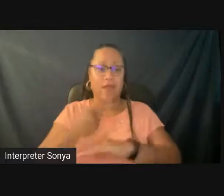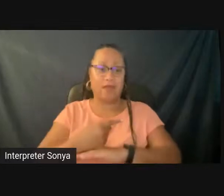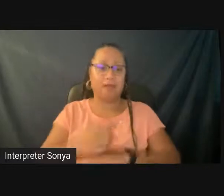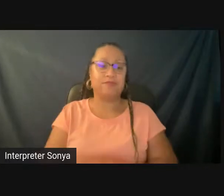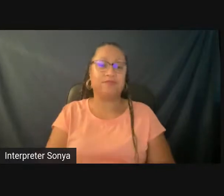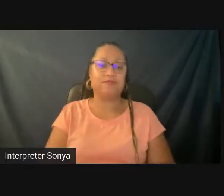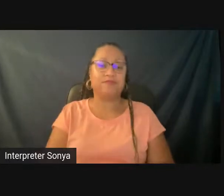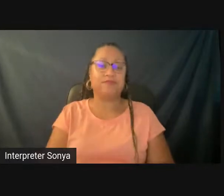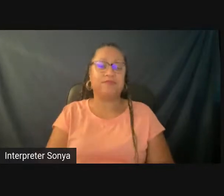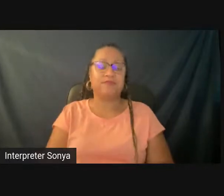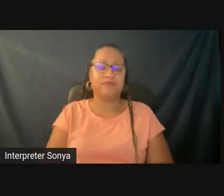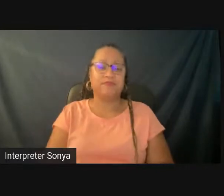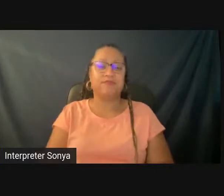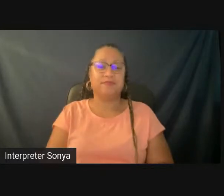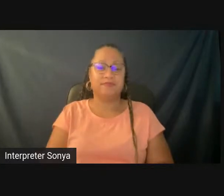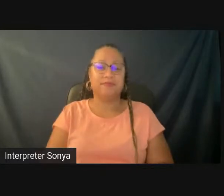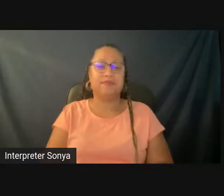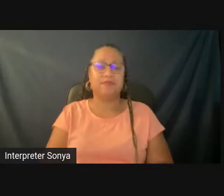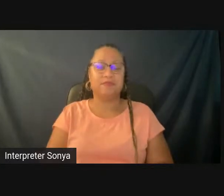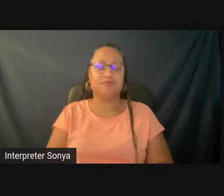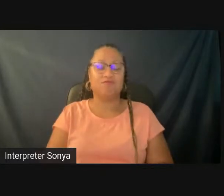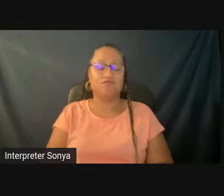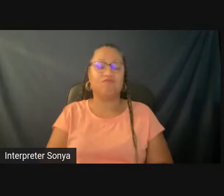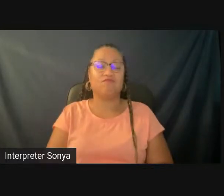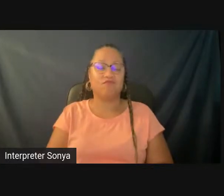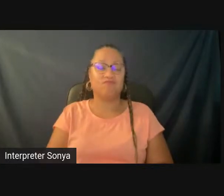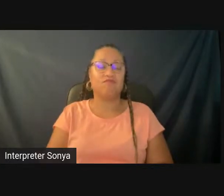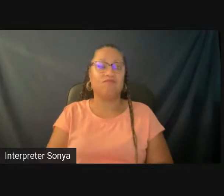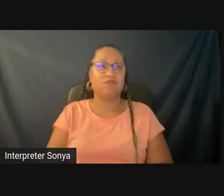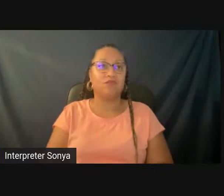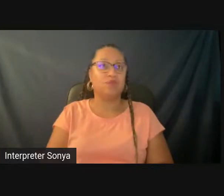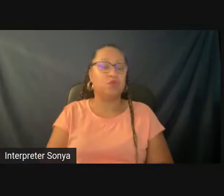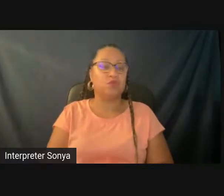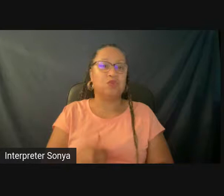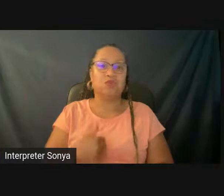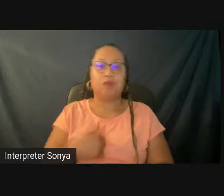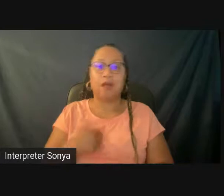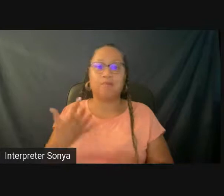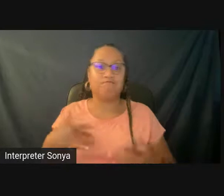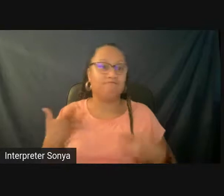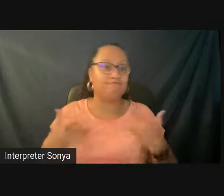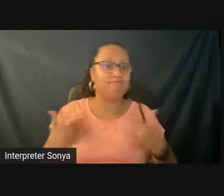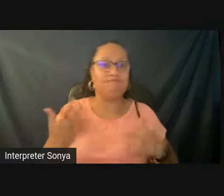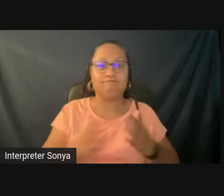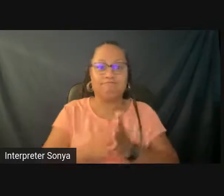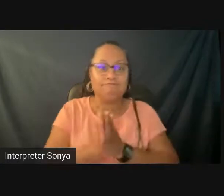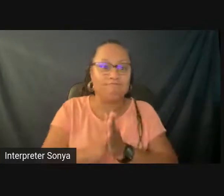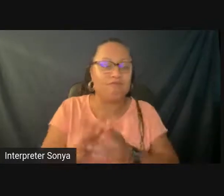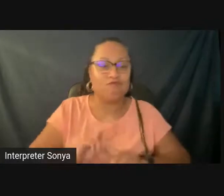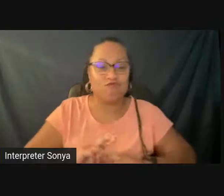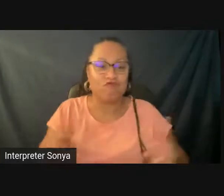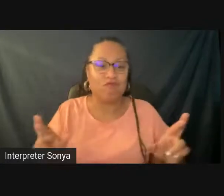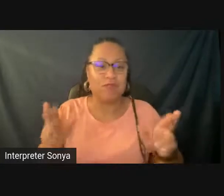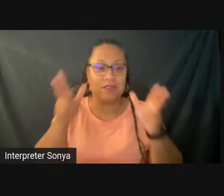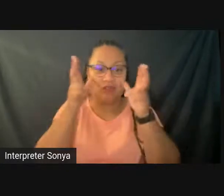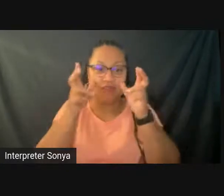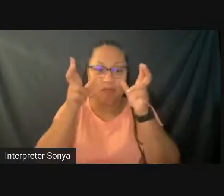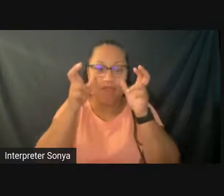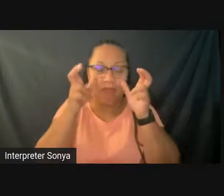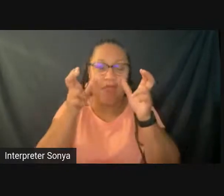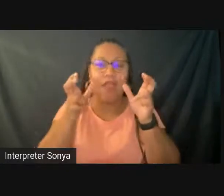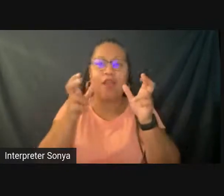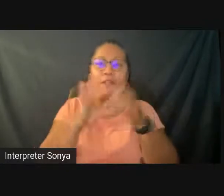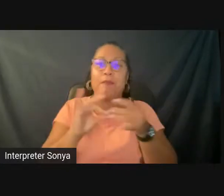am so excited to hear the talk about the body temple and how we